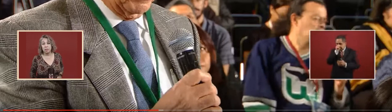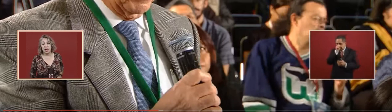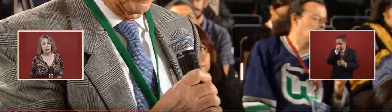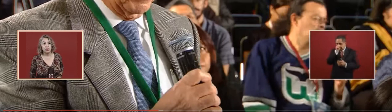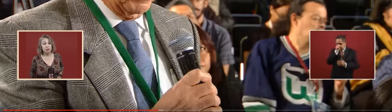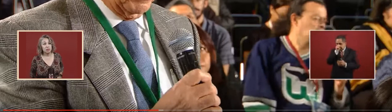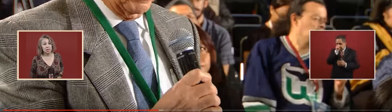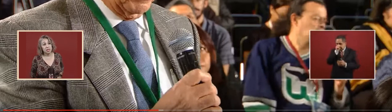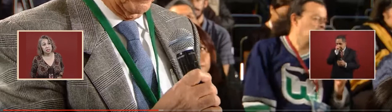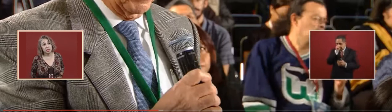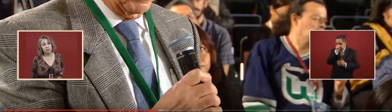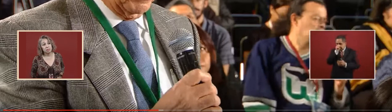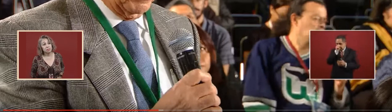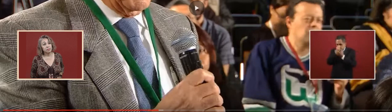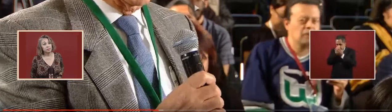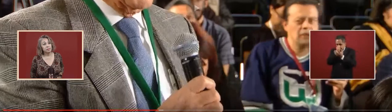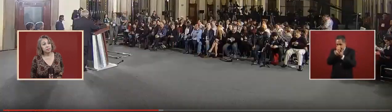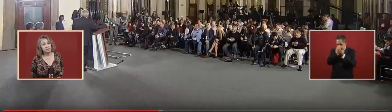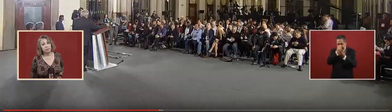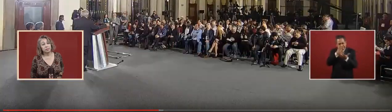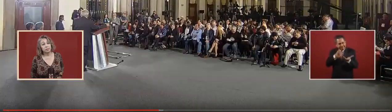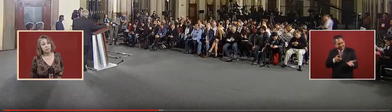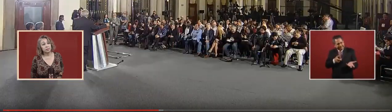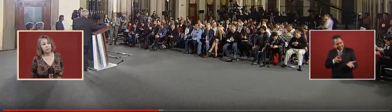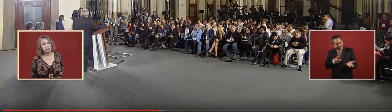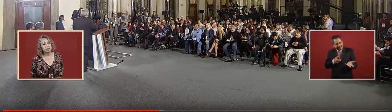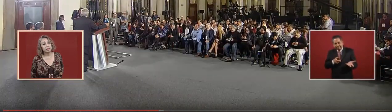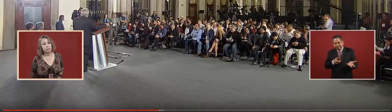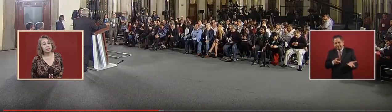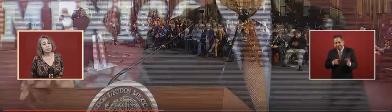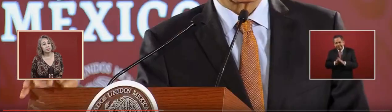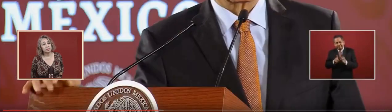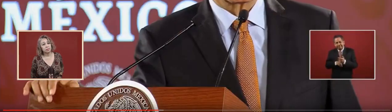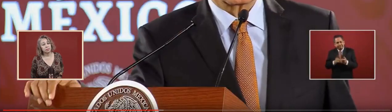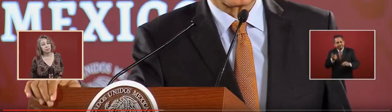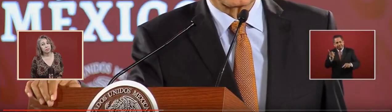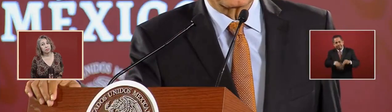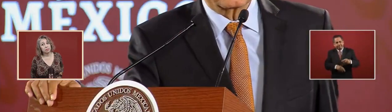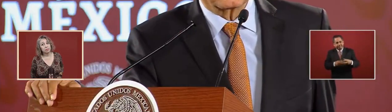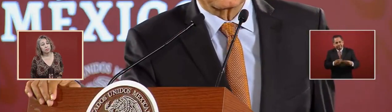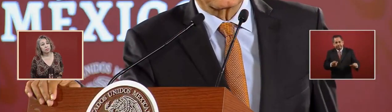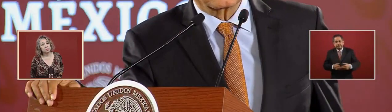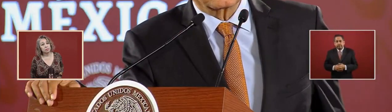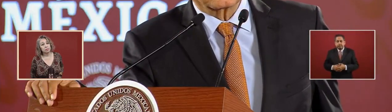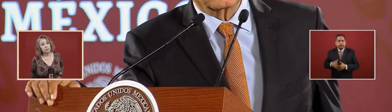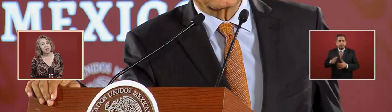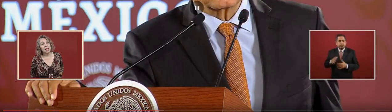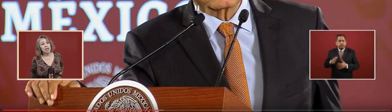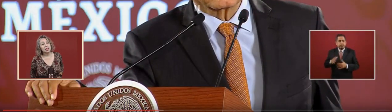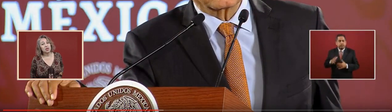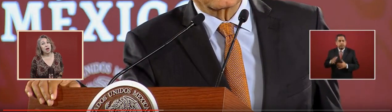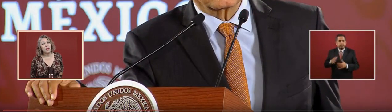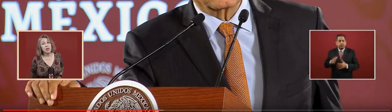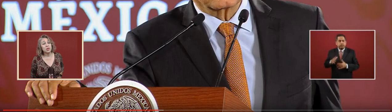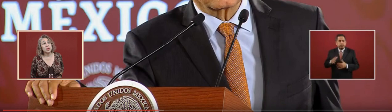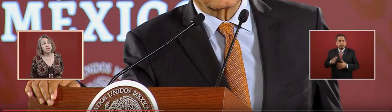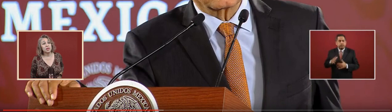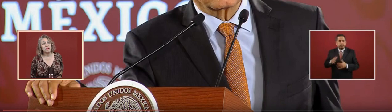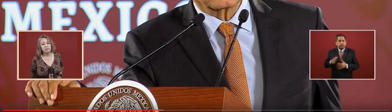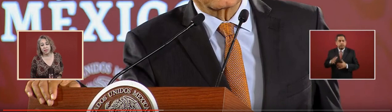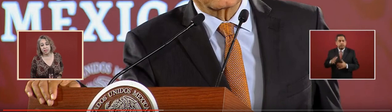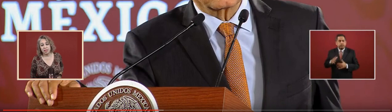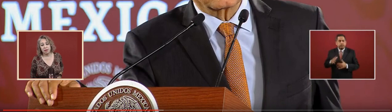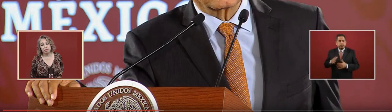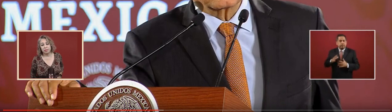and it made you useless. ¿Qué hacer? ¿Cómo convencer? La Fundación Gonzalo Río Arronte. So how are you going